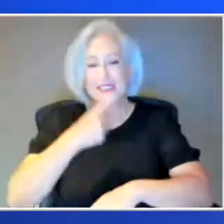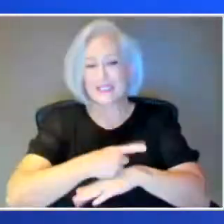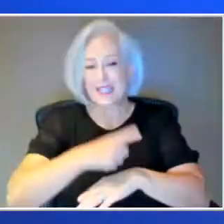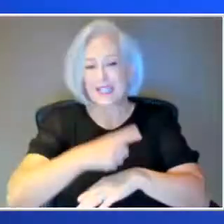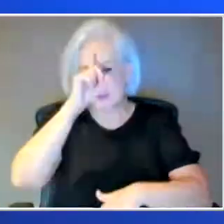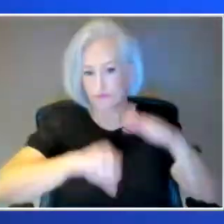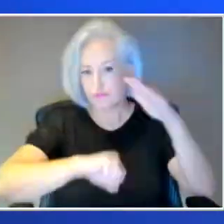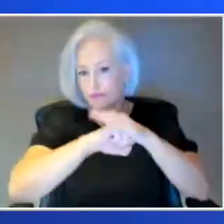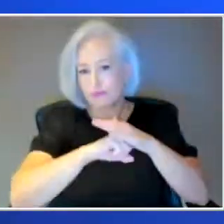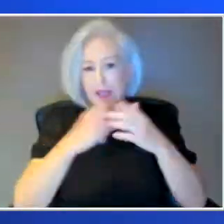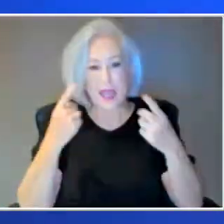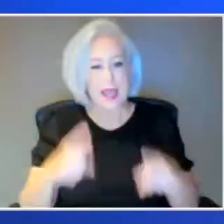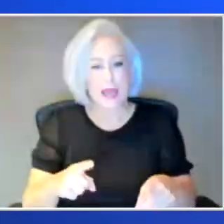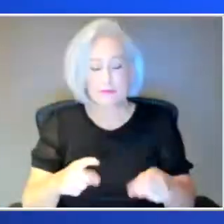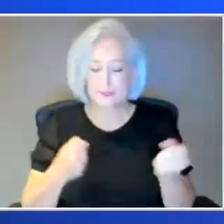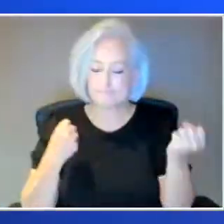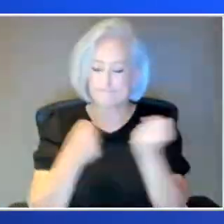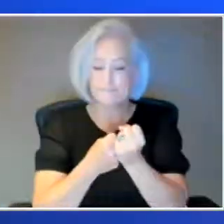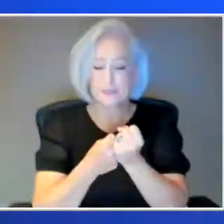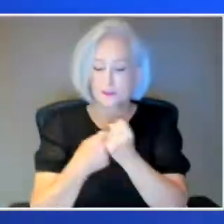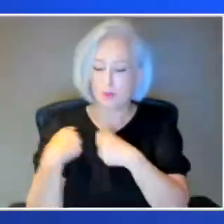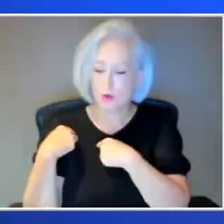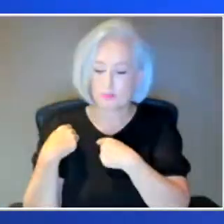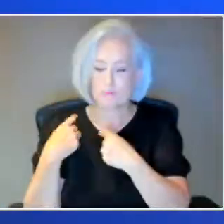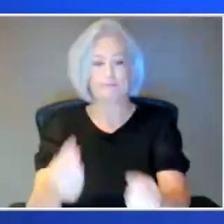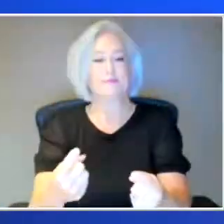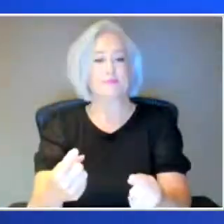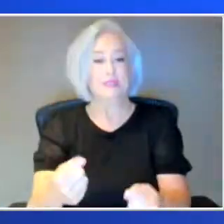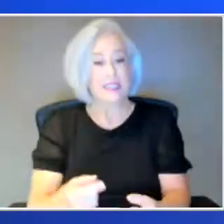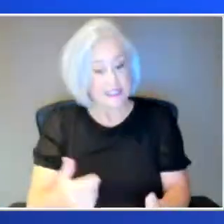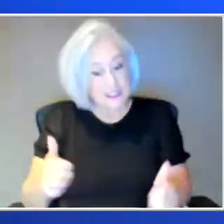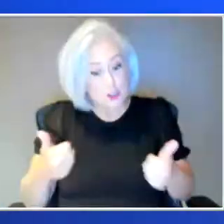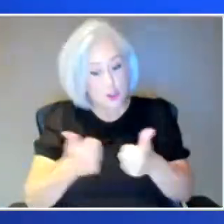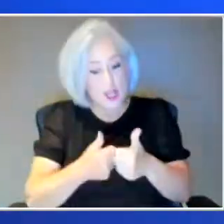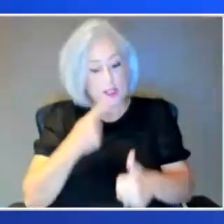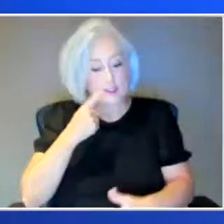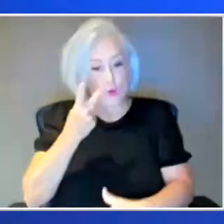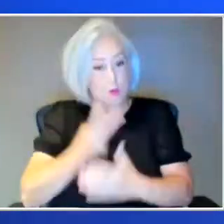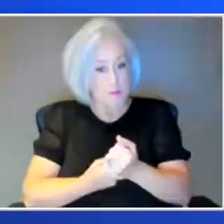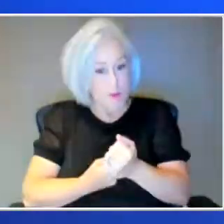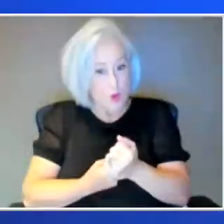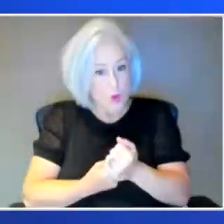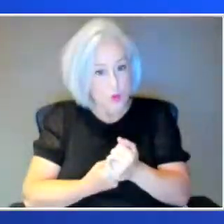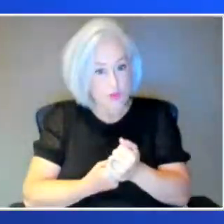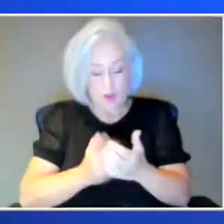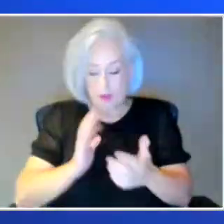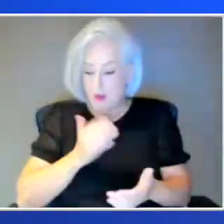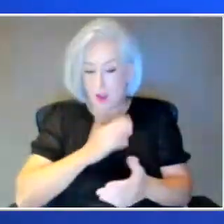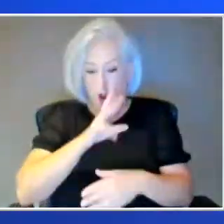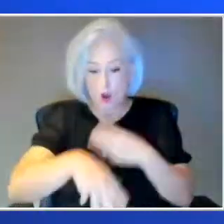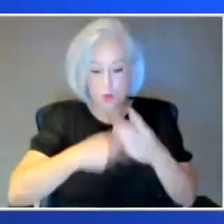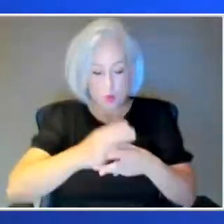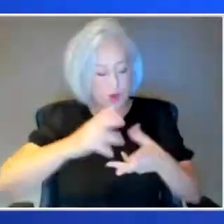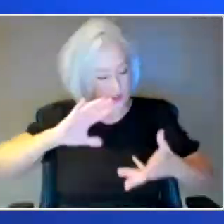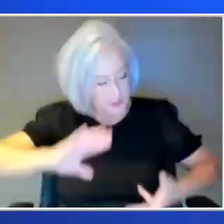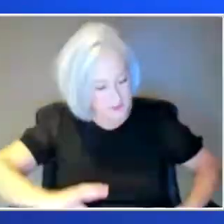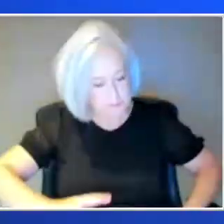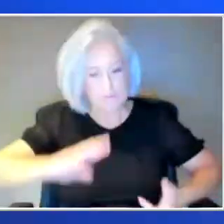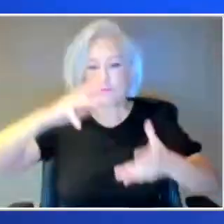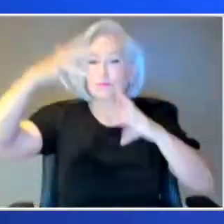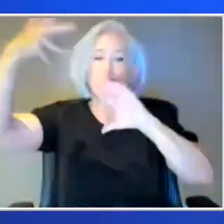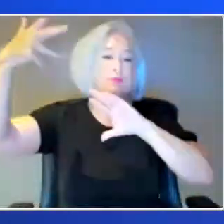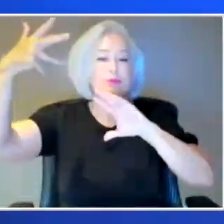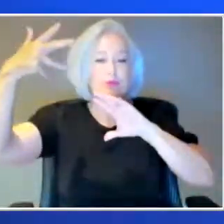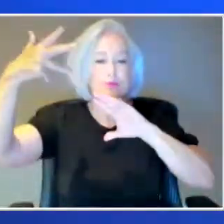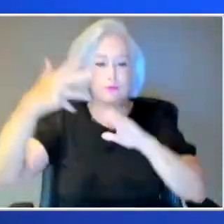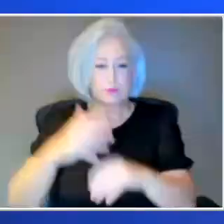It's been very challenging for him and I both. You know, our world just got completely flipped upside down, you know,